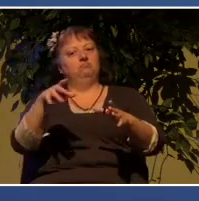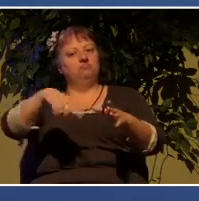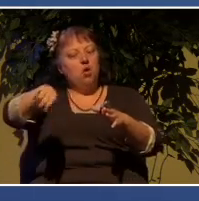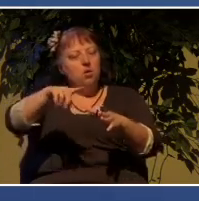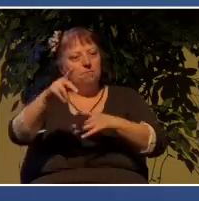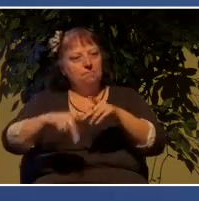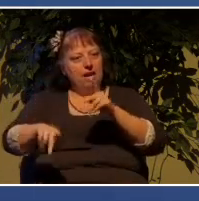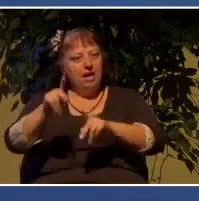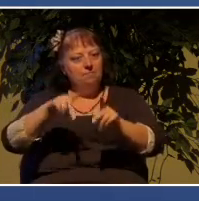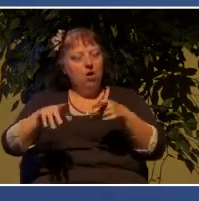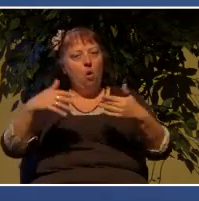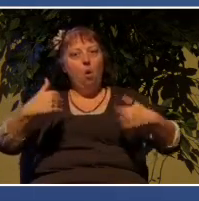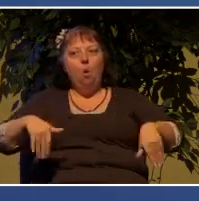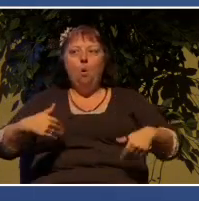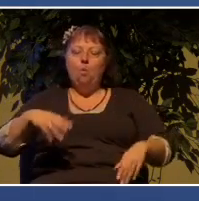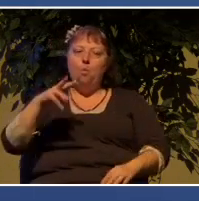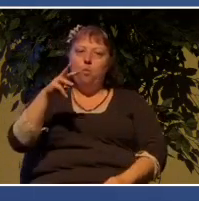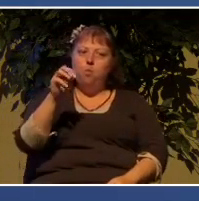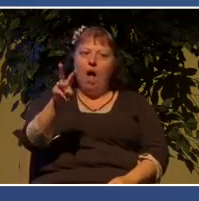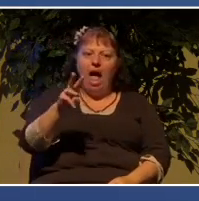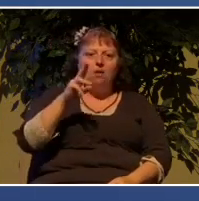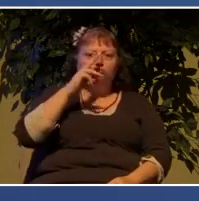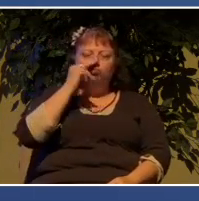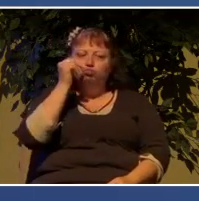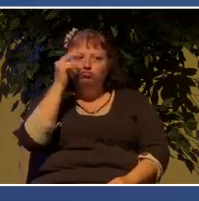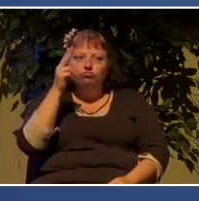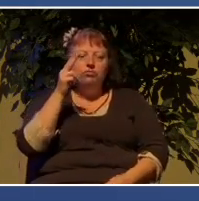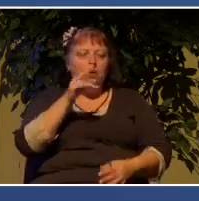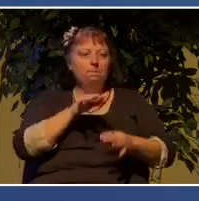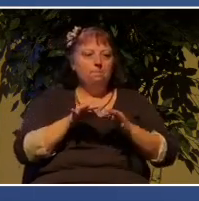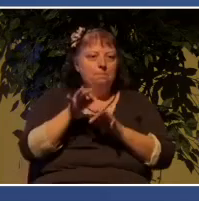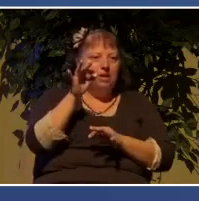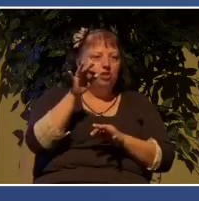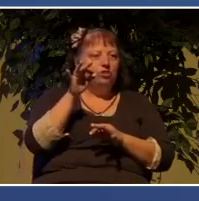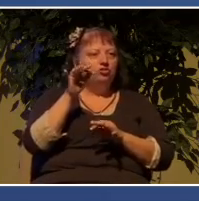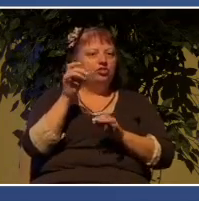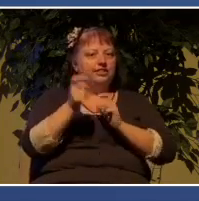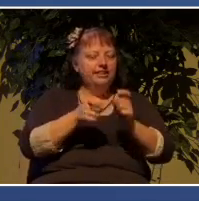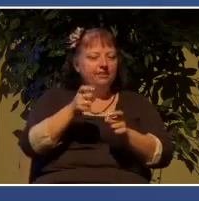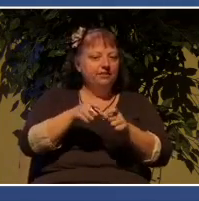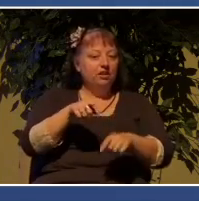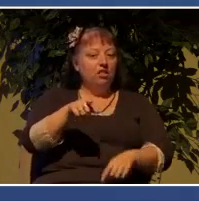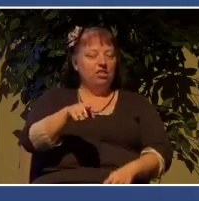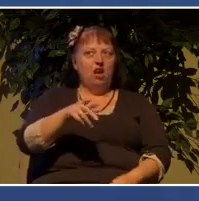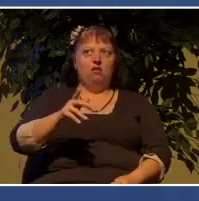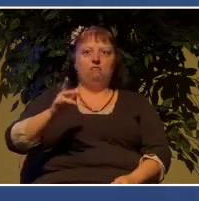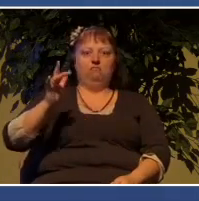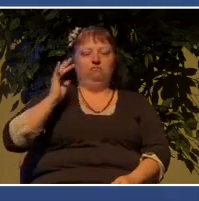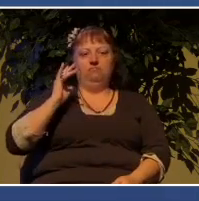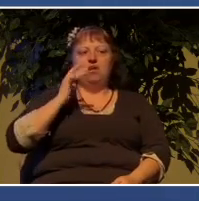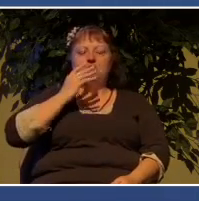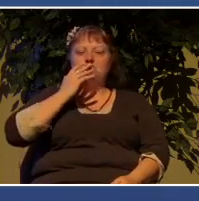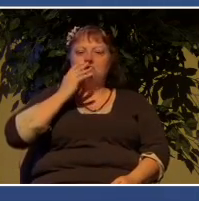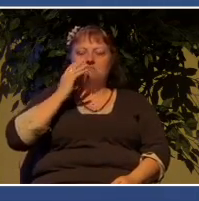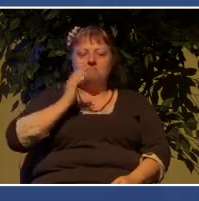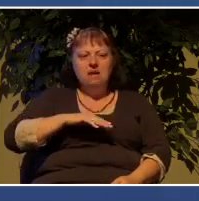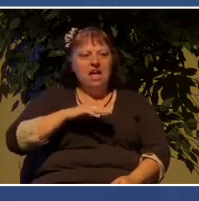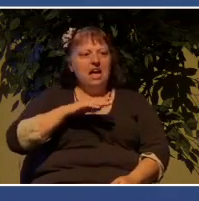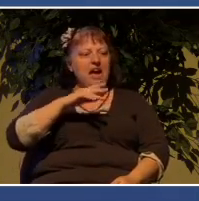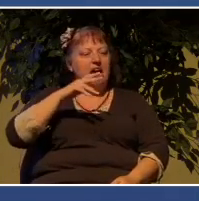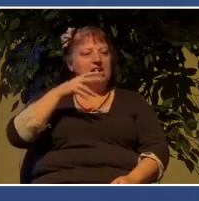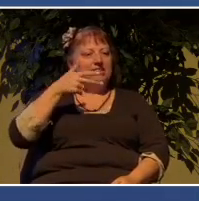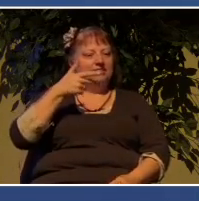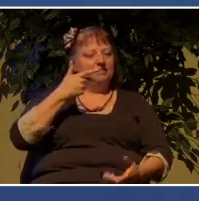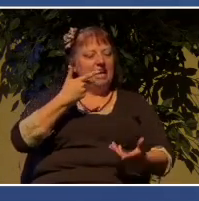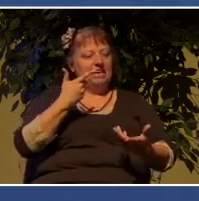gifted spiritually. They had been raw pagans. They had come to faith in Christ. The Holy Spirit had